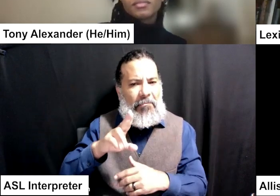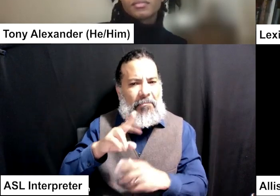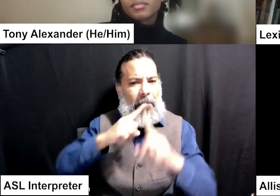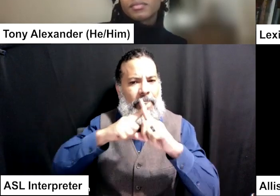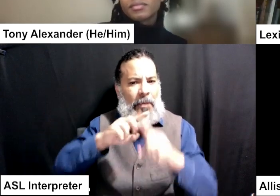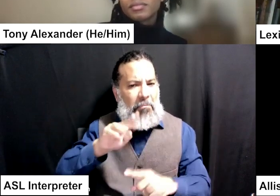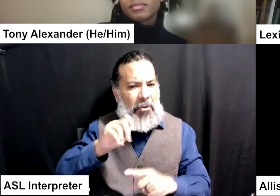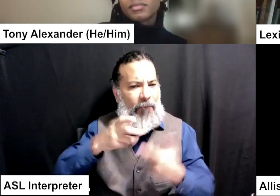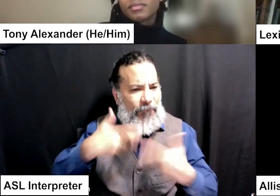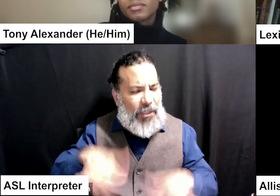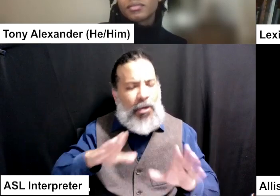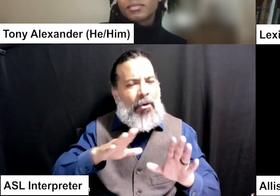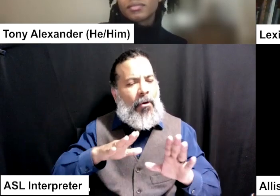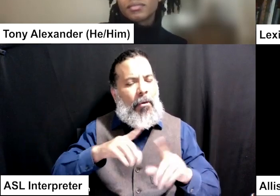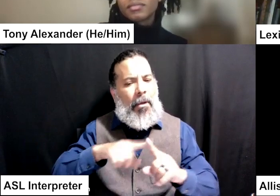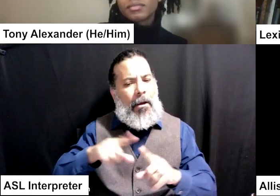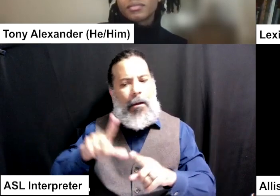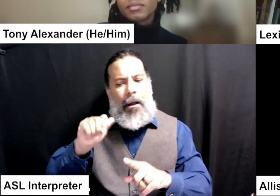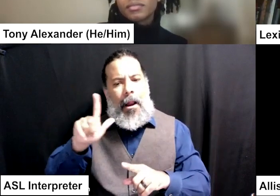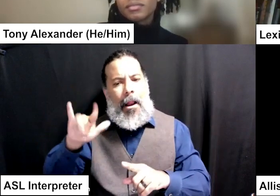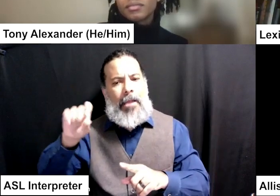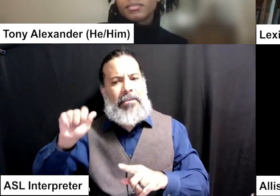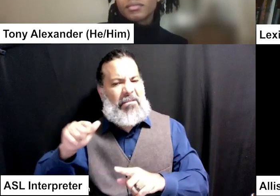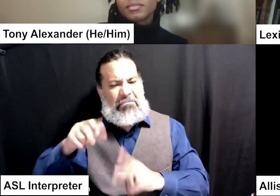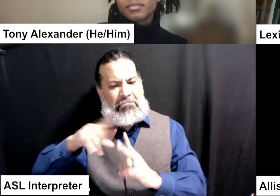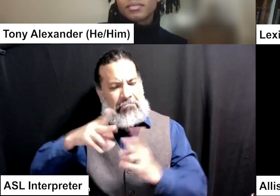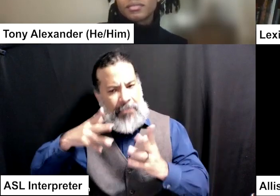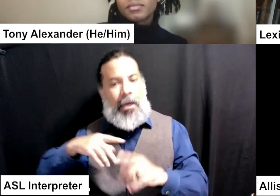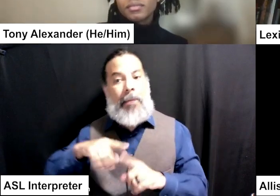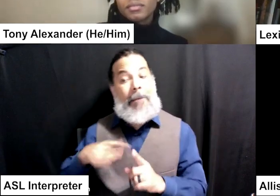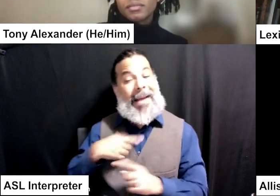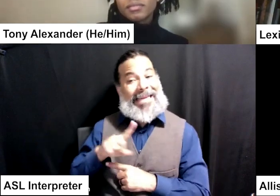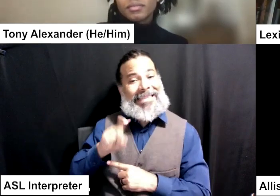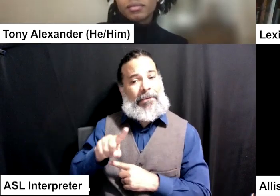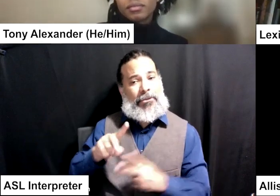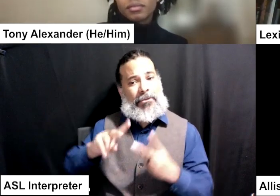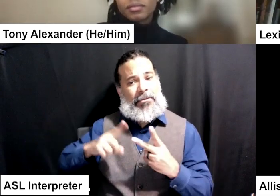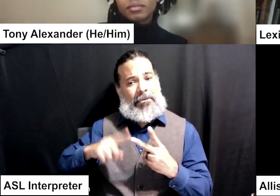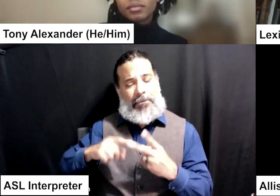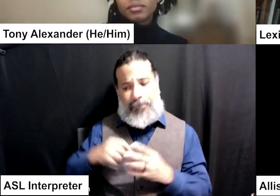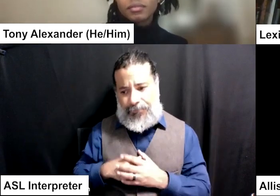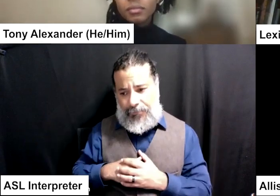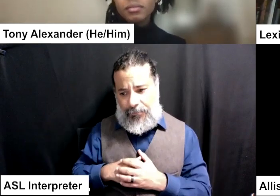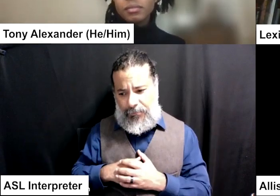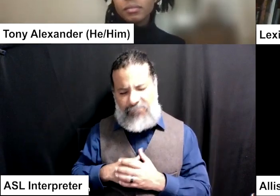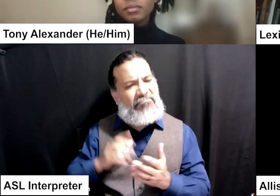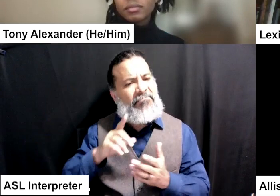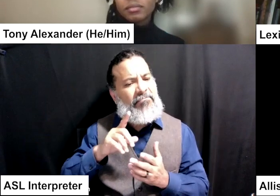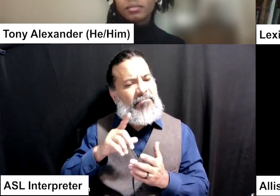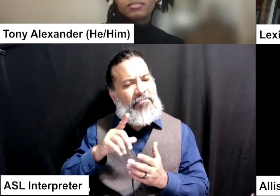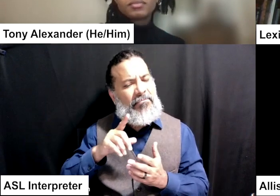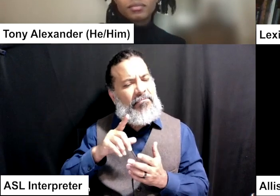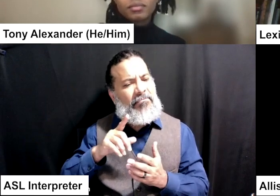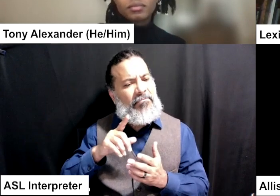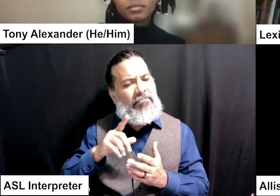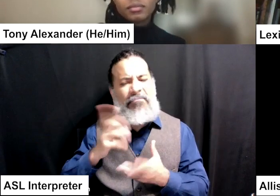something you want to jump in on regarding food sovereignty as well. But I guess my second question would be, how do you incorporate